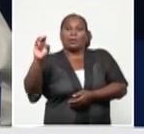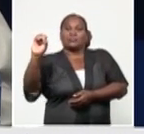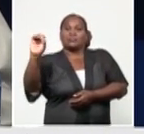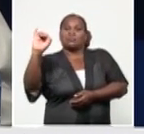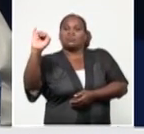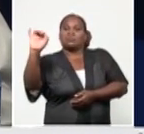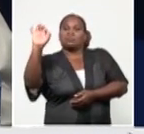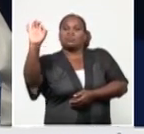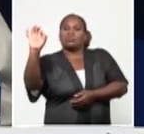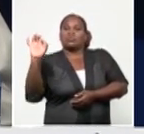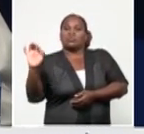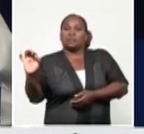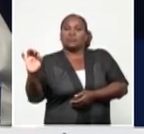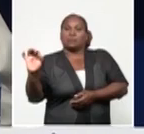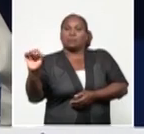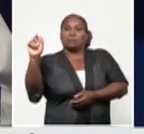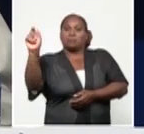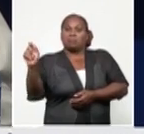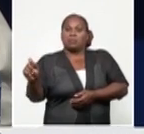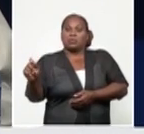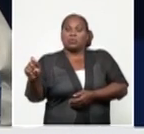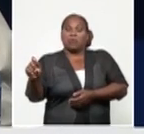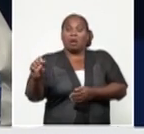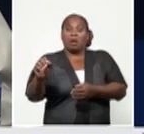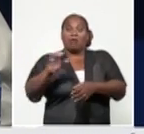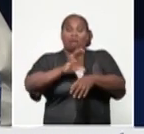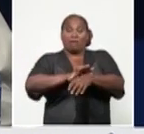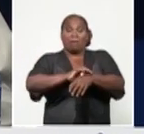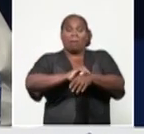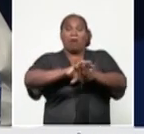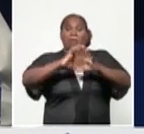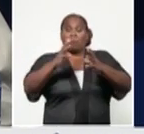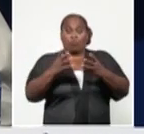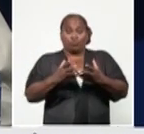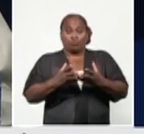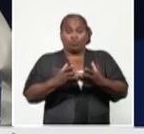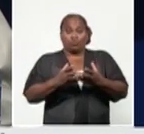54.06% of all cases worldwide, after